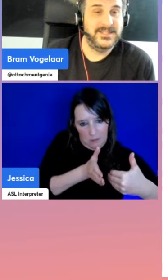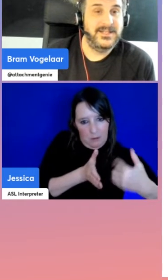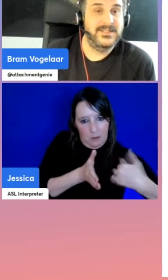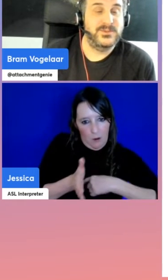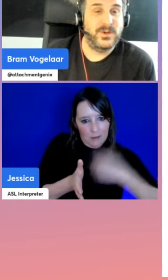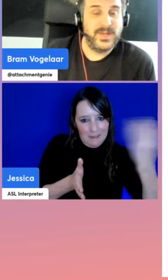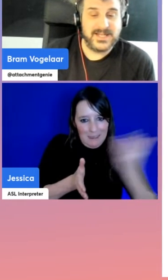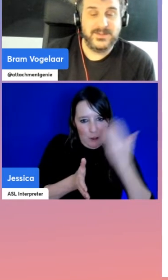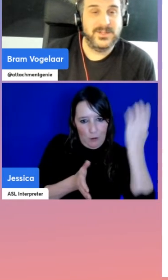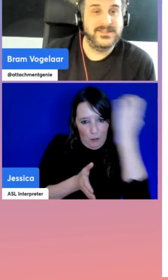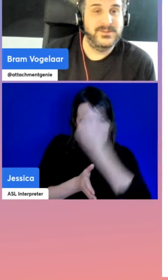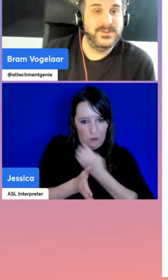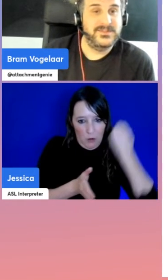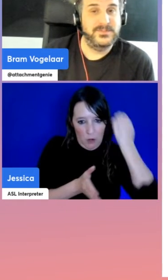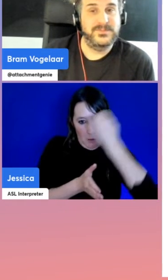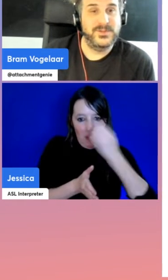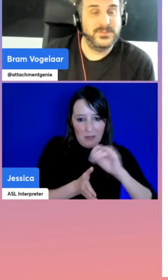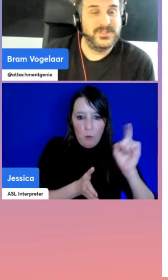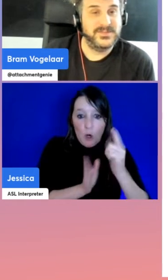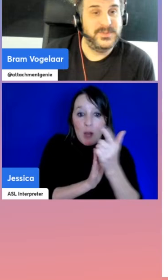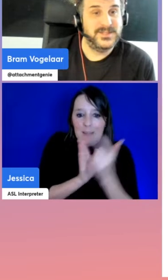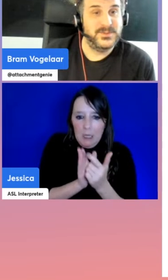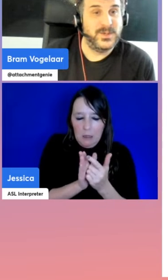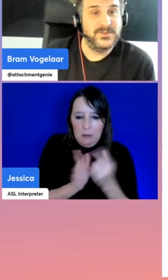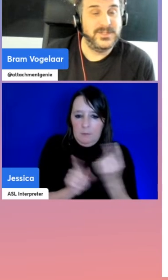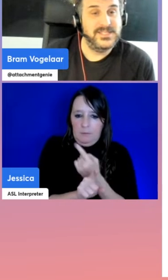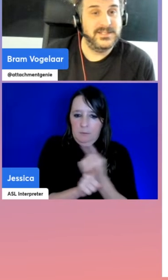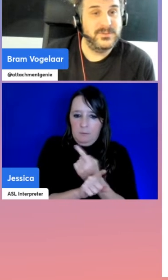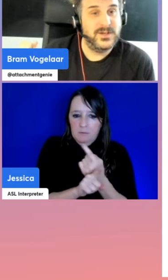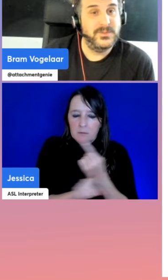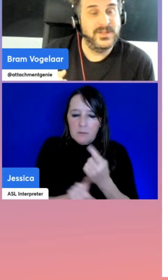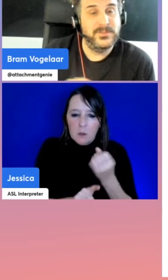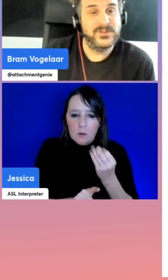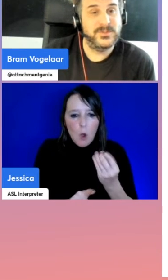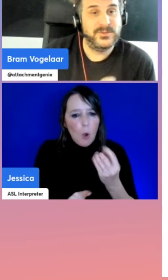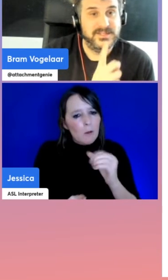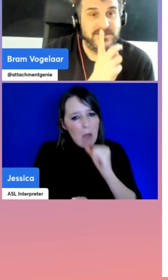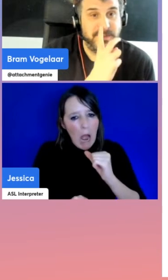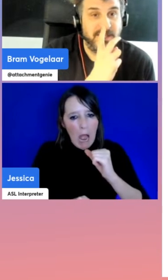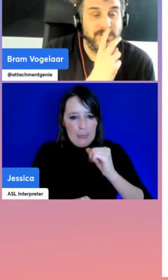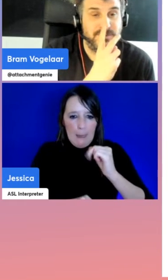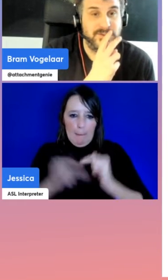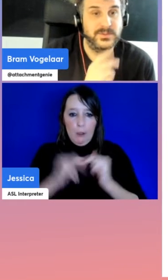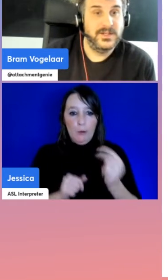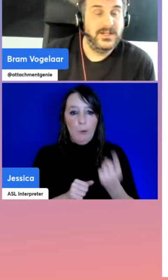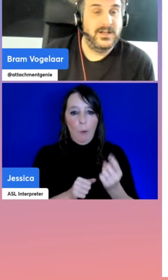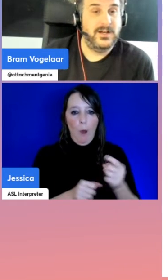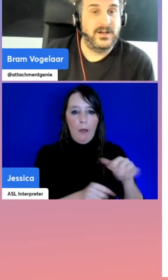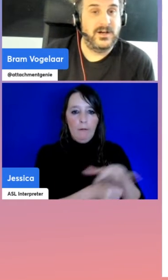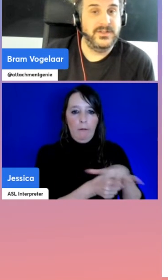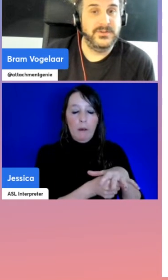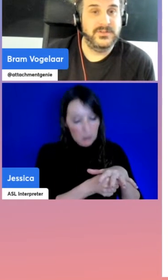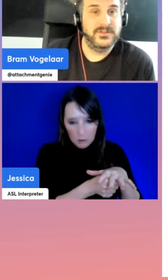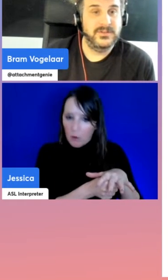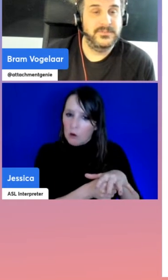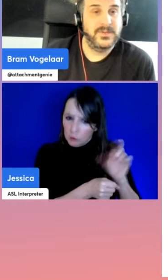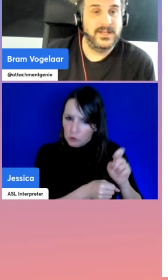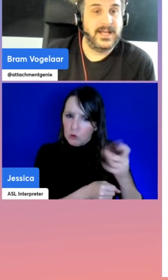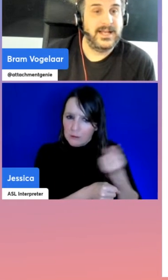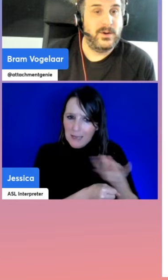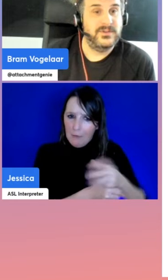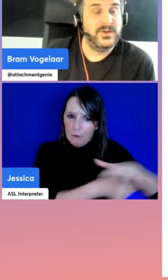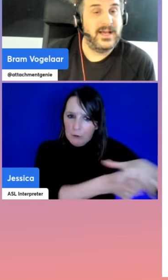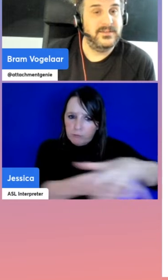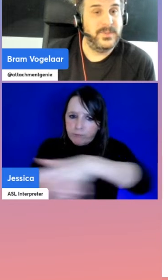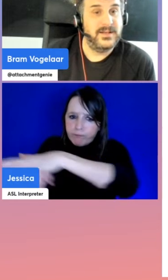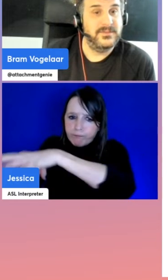host it. So what we actually want to do is not just build the one region, we're going to build multiple regions to be close to our users.